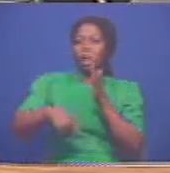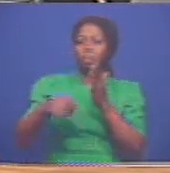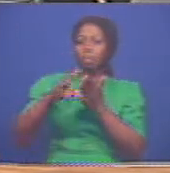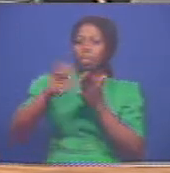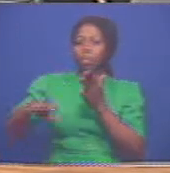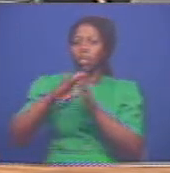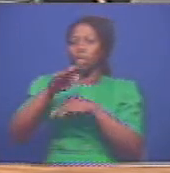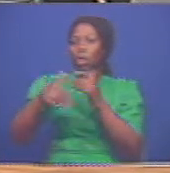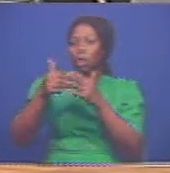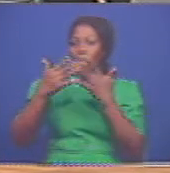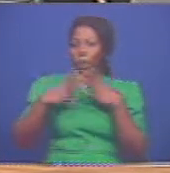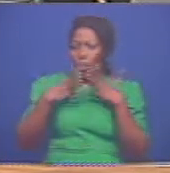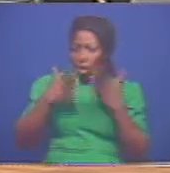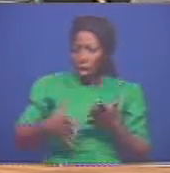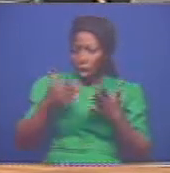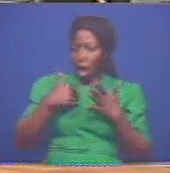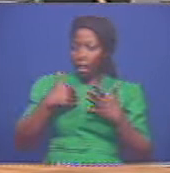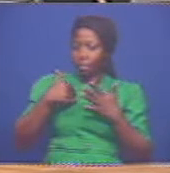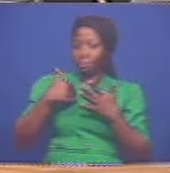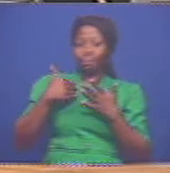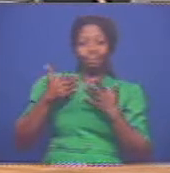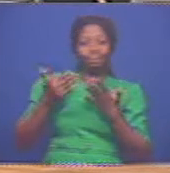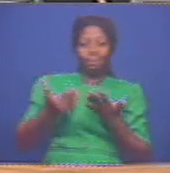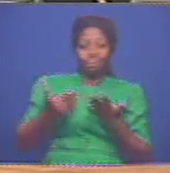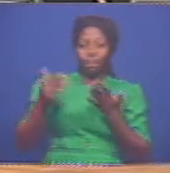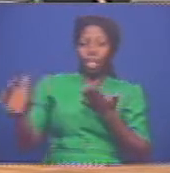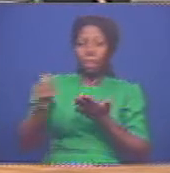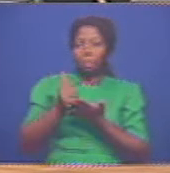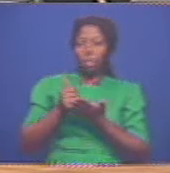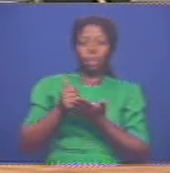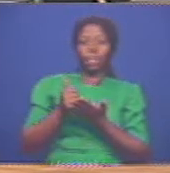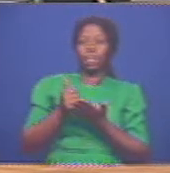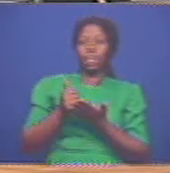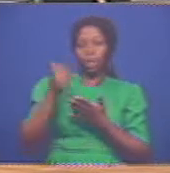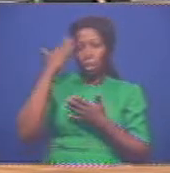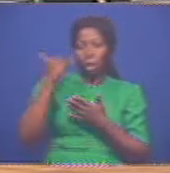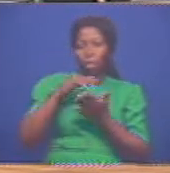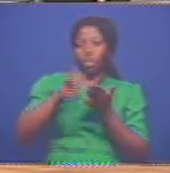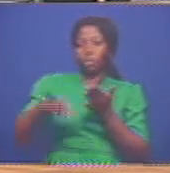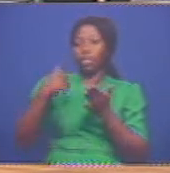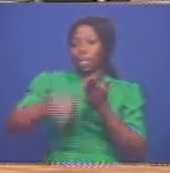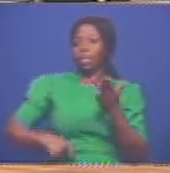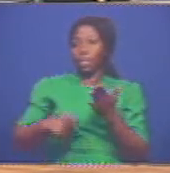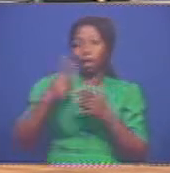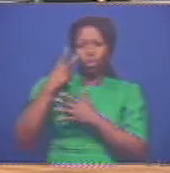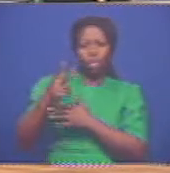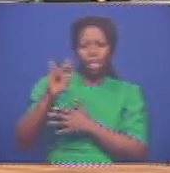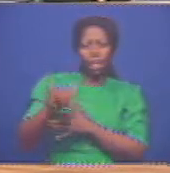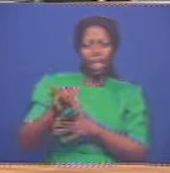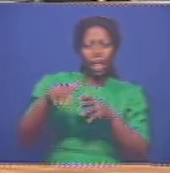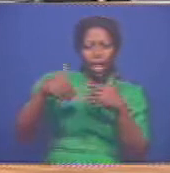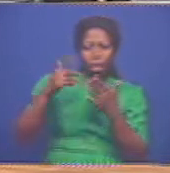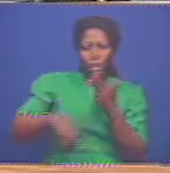now because we were able to remove that tax. So I'm looking at that effect and what we can do in housing at the moment.